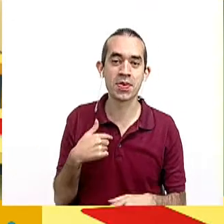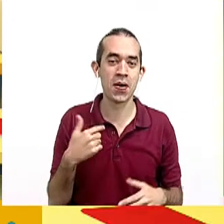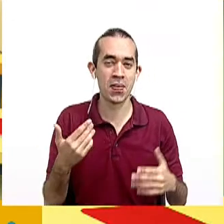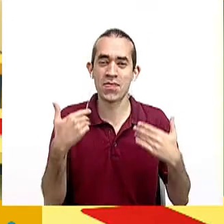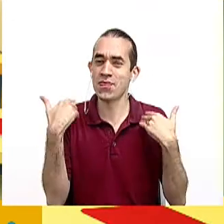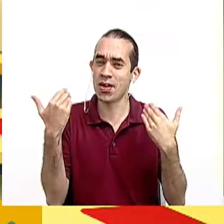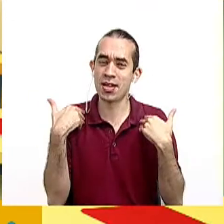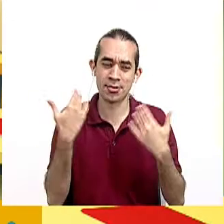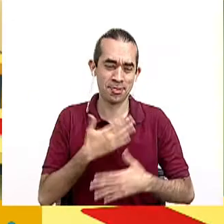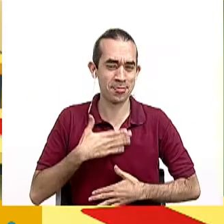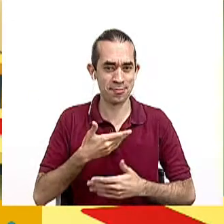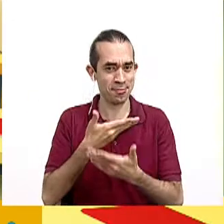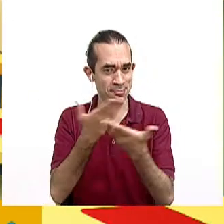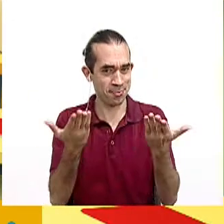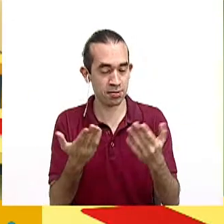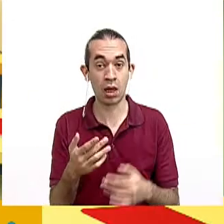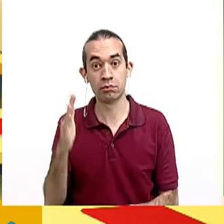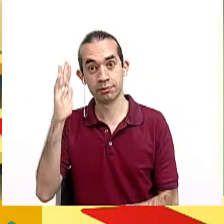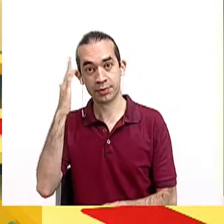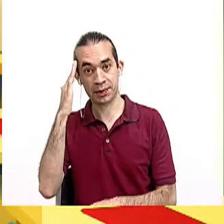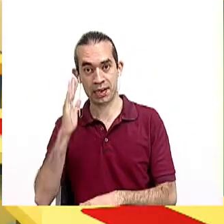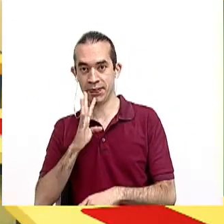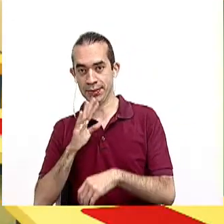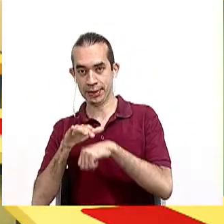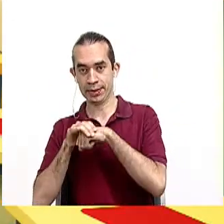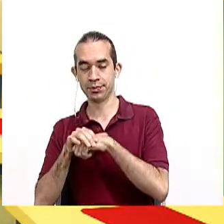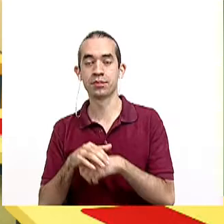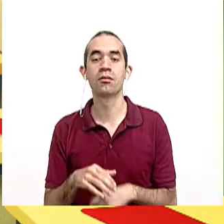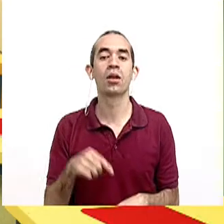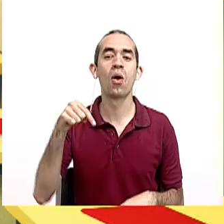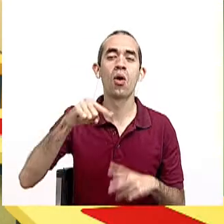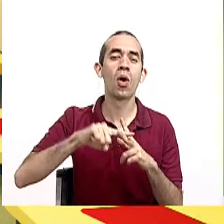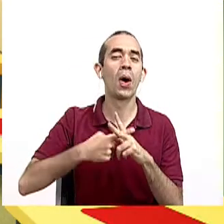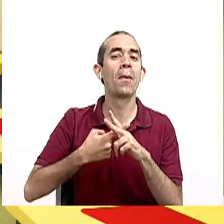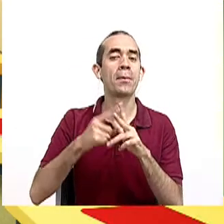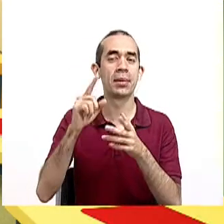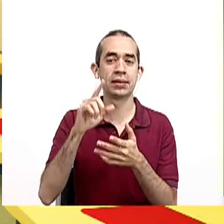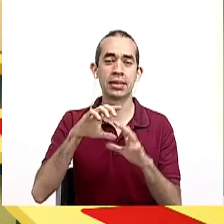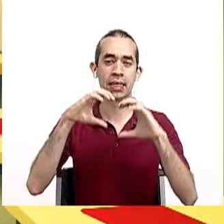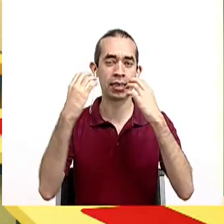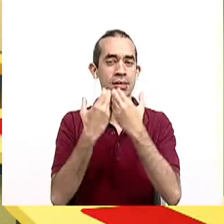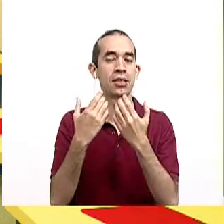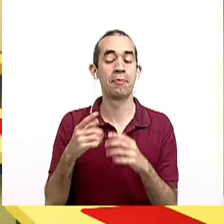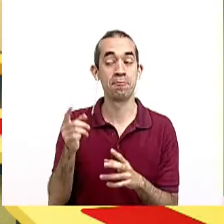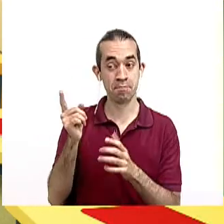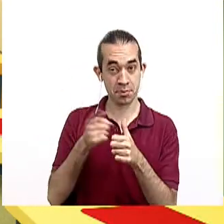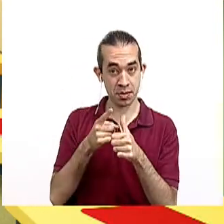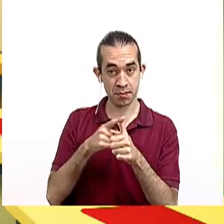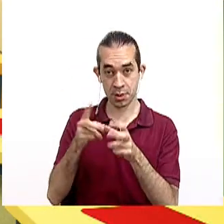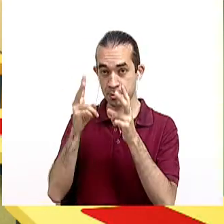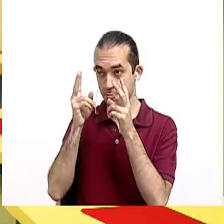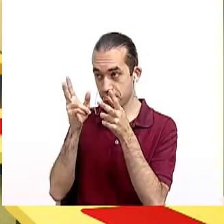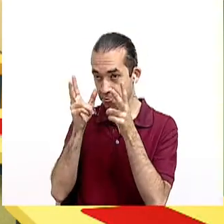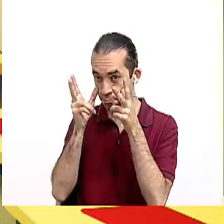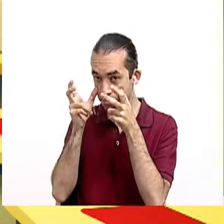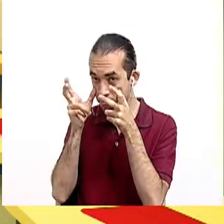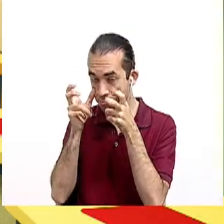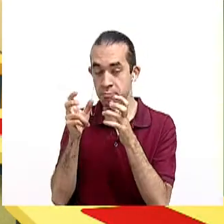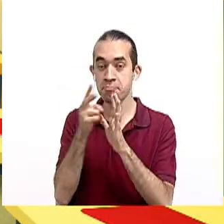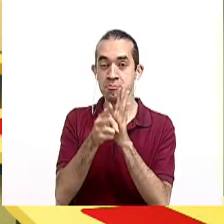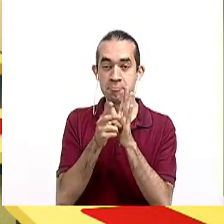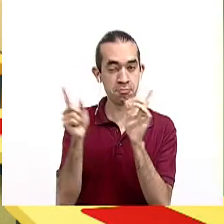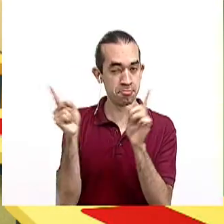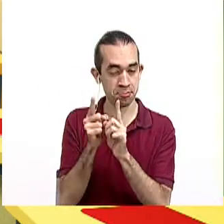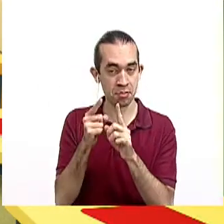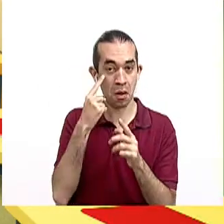you. To start today's lesson, we're going to watch a short capsule in order to know what we're going to study today. So